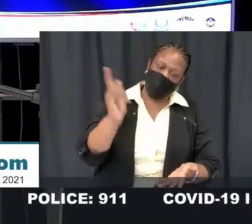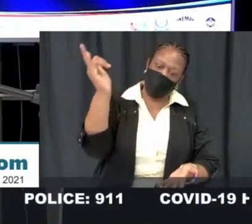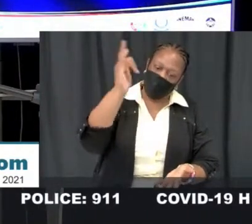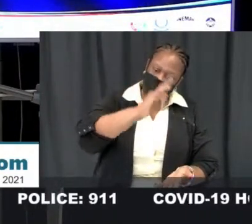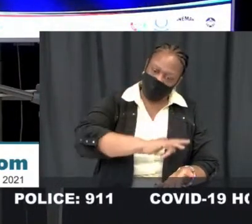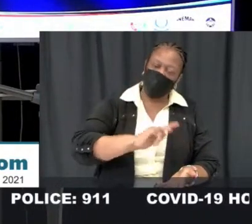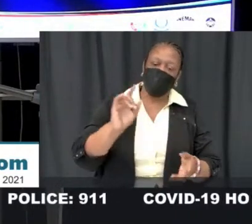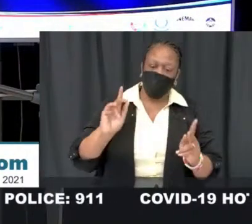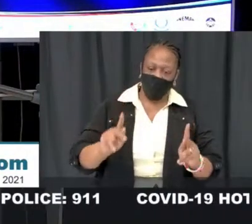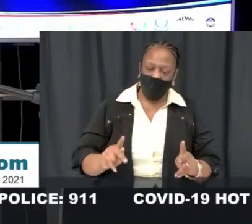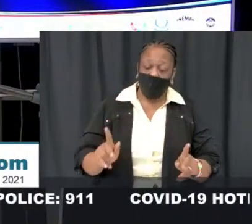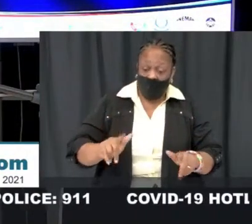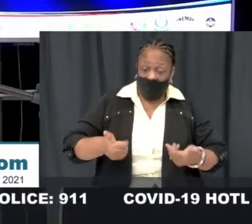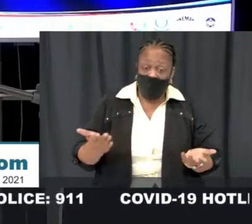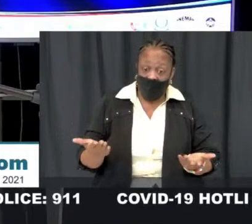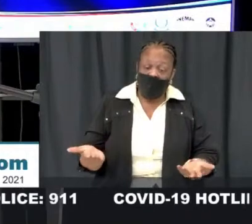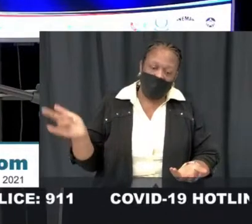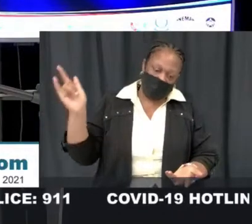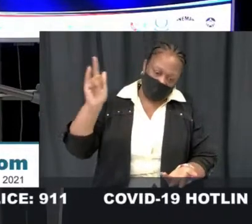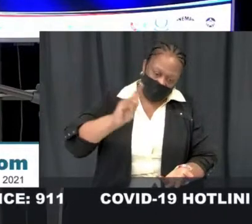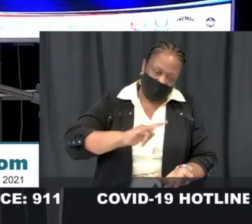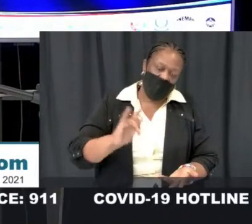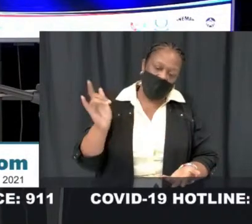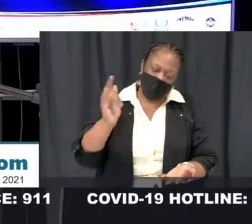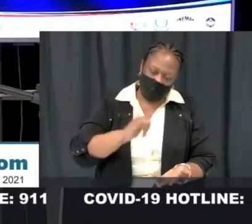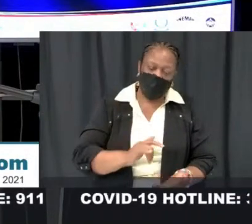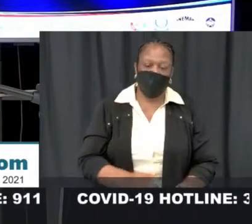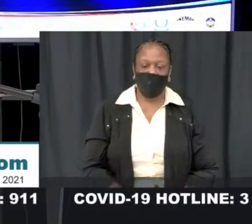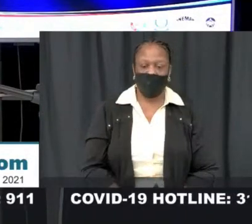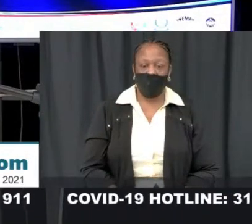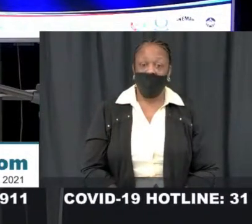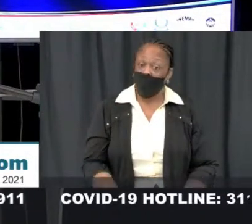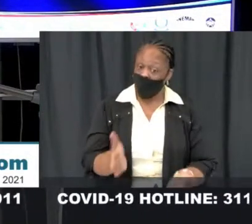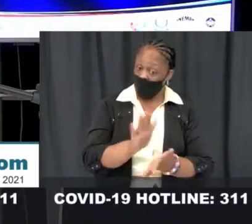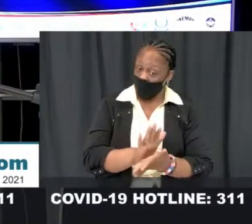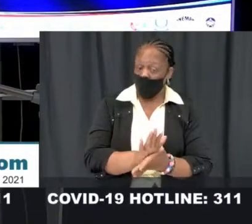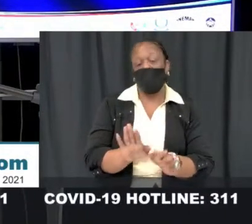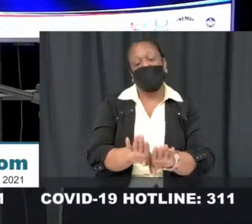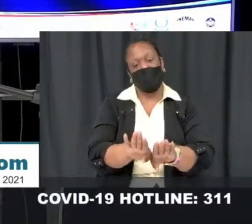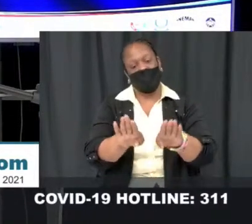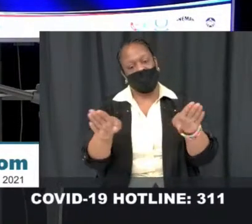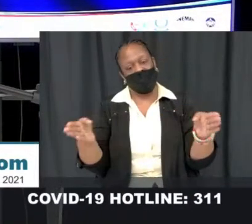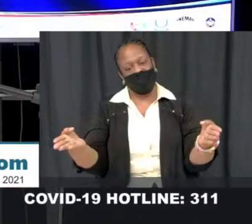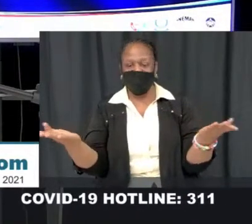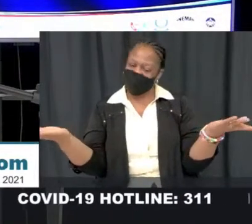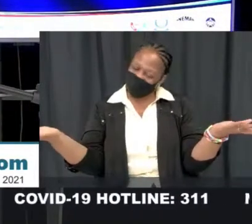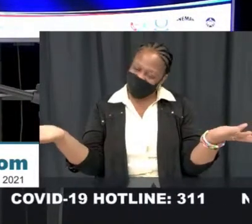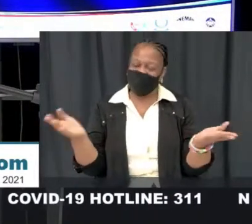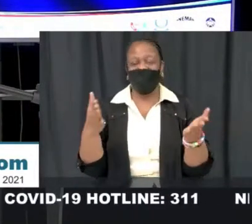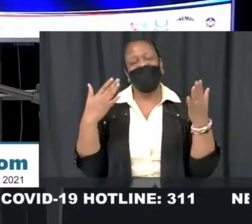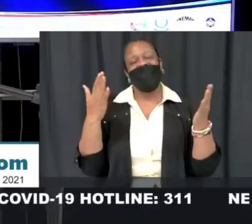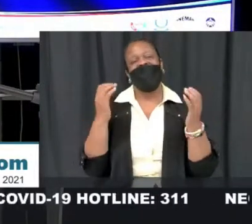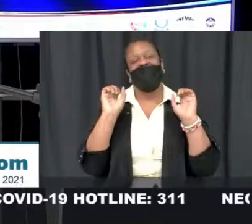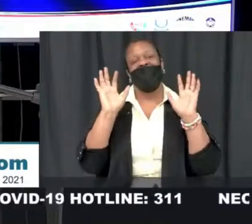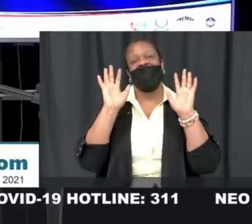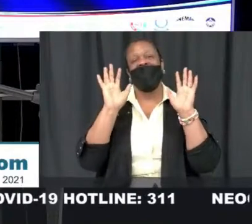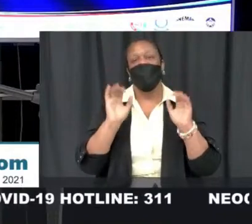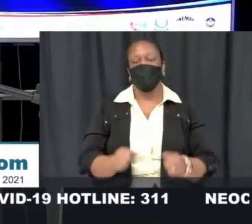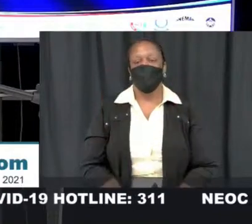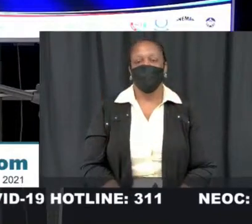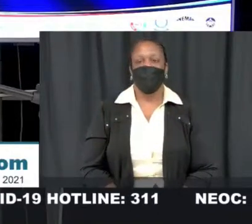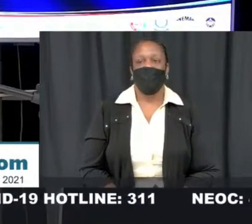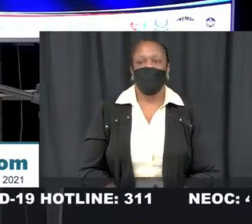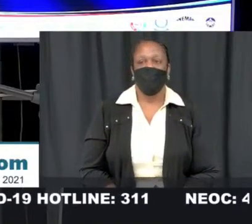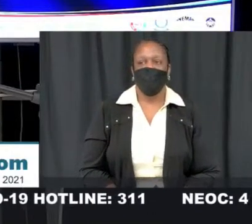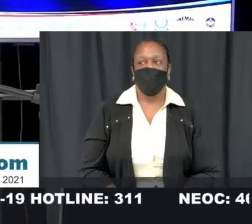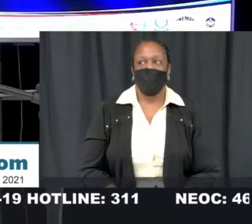of the borders. And we were preparing you, we were coming here day by day, preparing you for what was to come once the borders